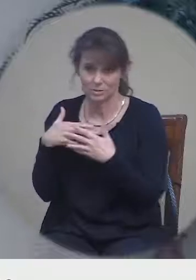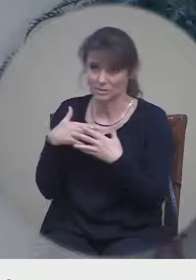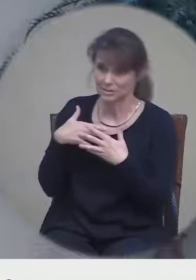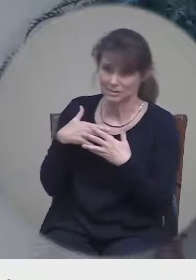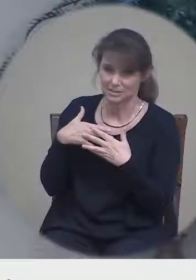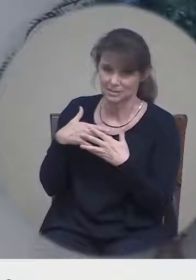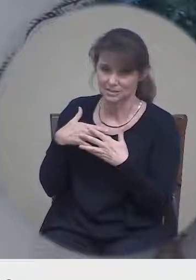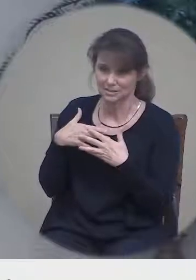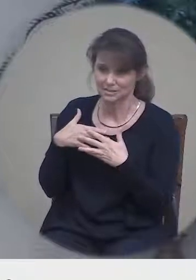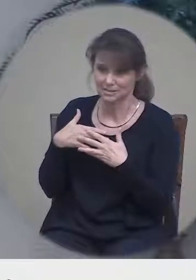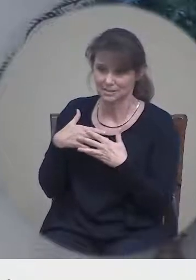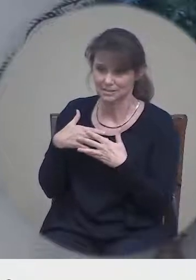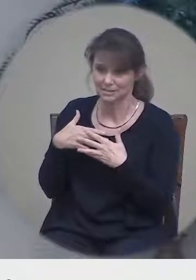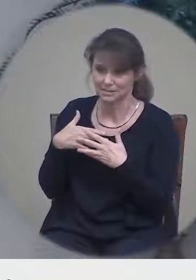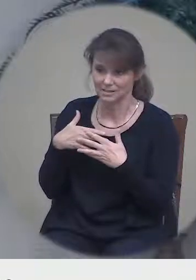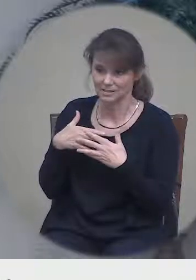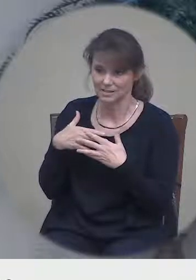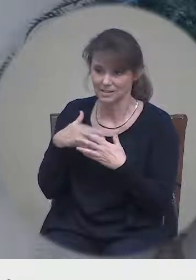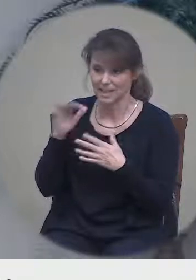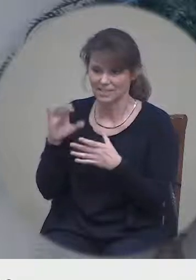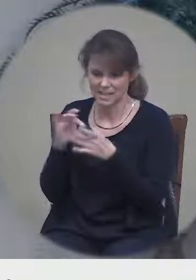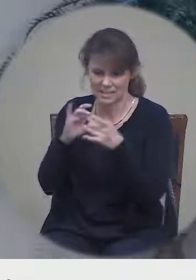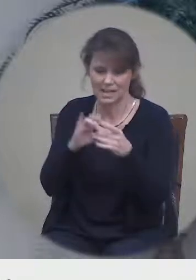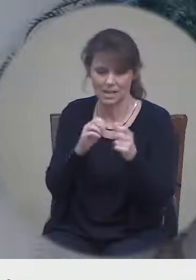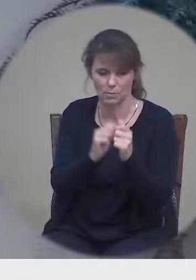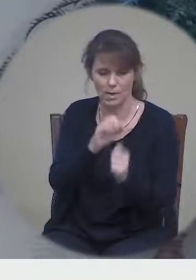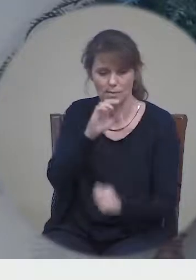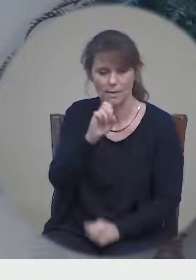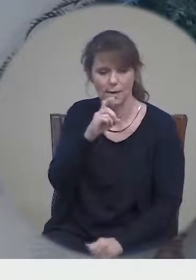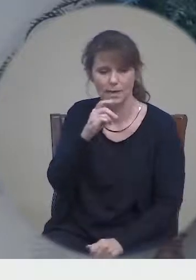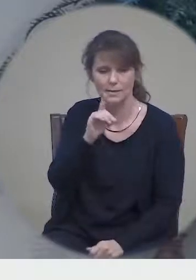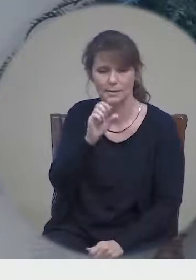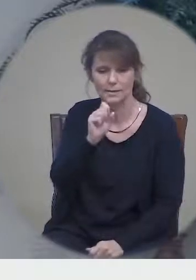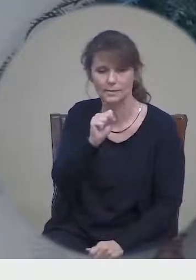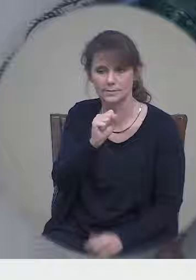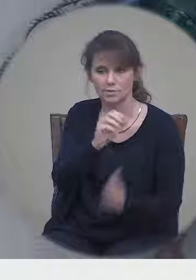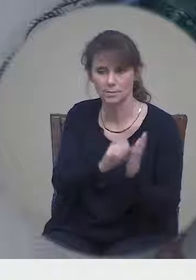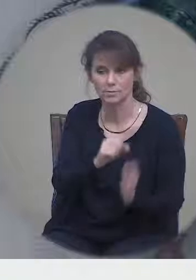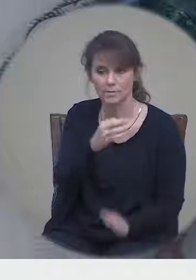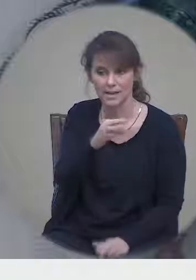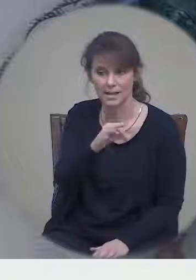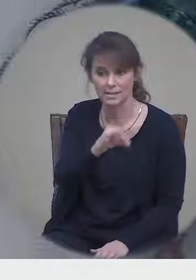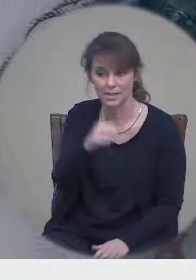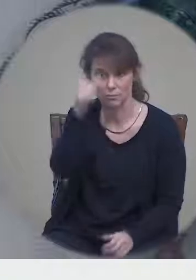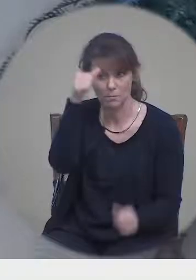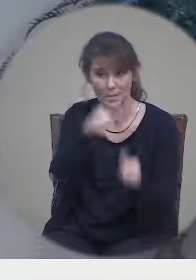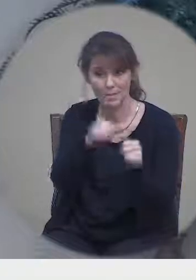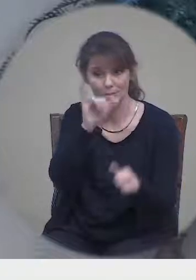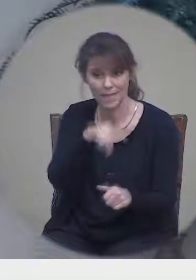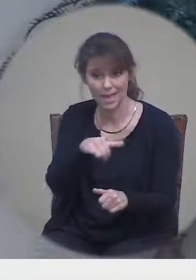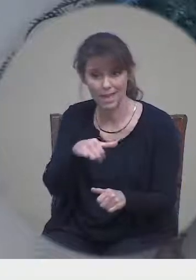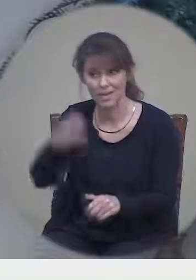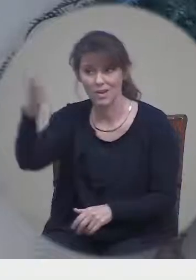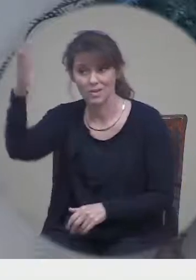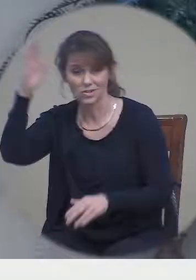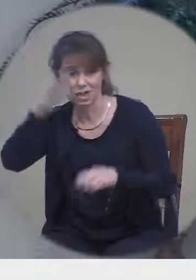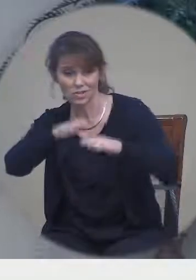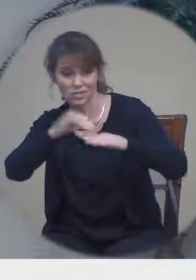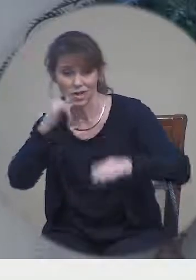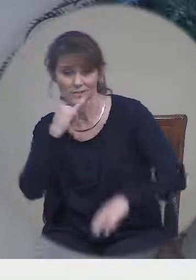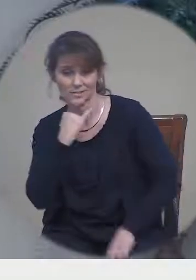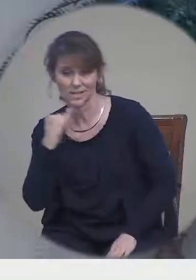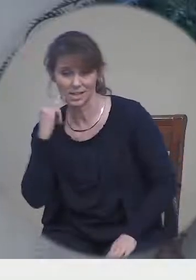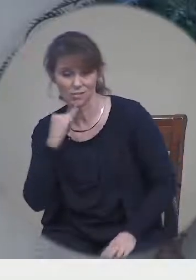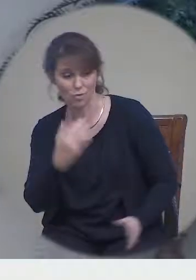reference to Exodus in the 19th chapter. You remember that event? God calling Israel